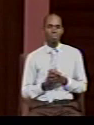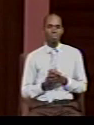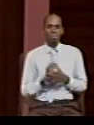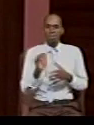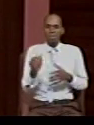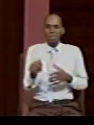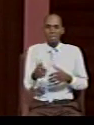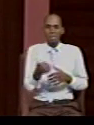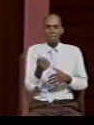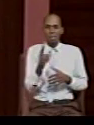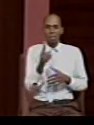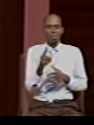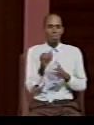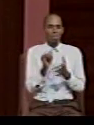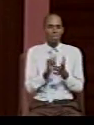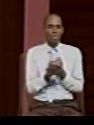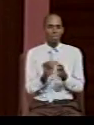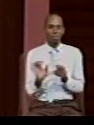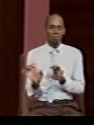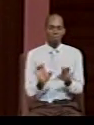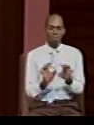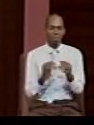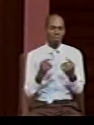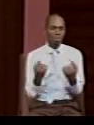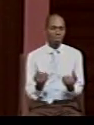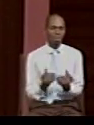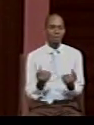Whosoever committeth sin